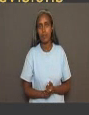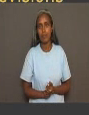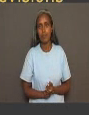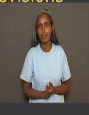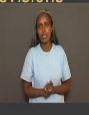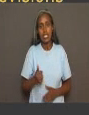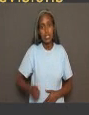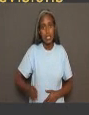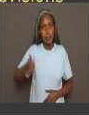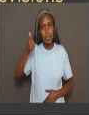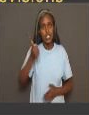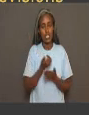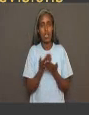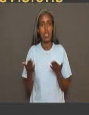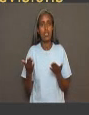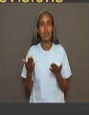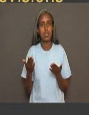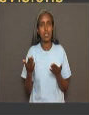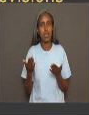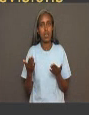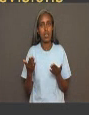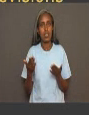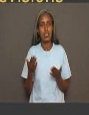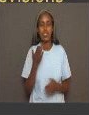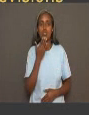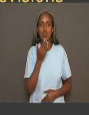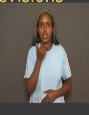The major items are sugar,